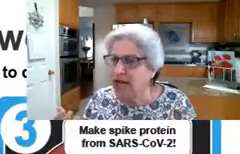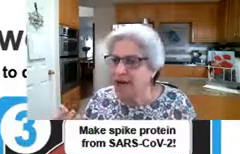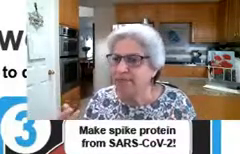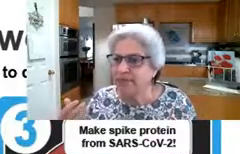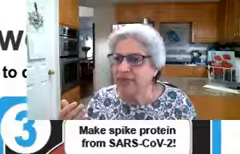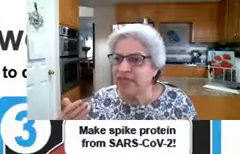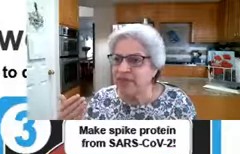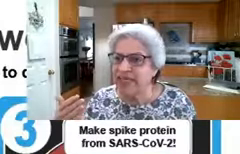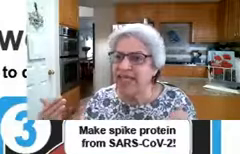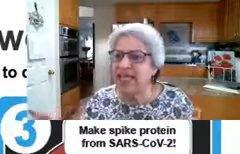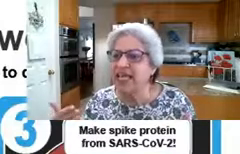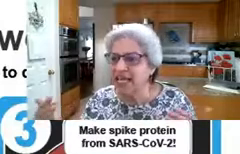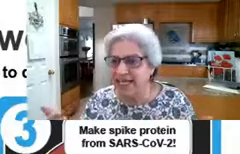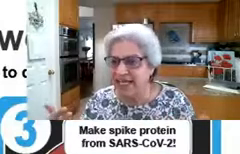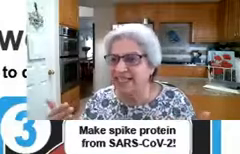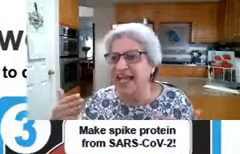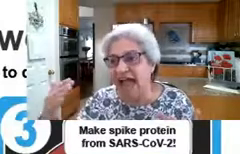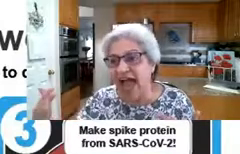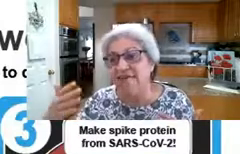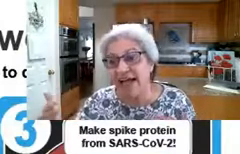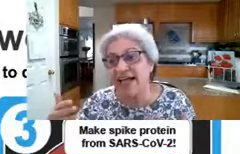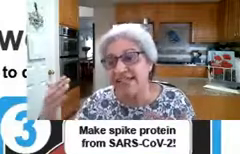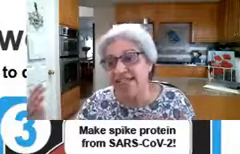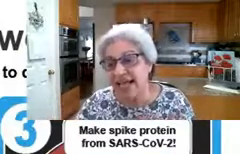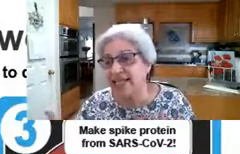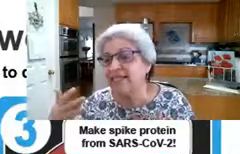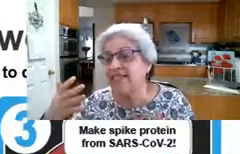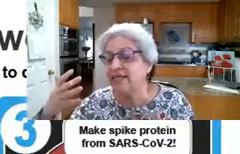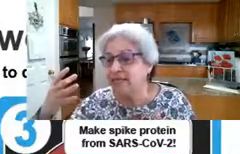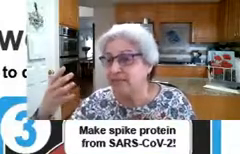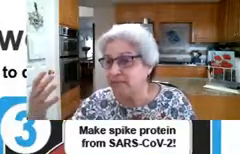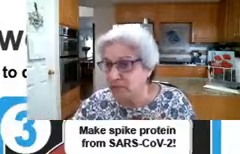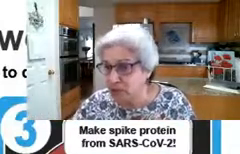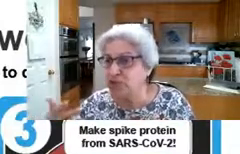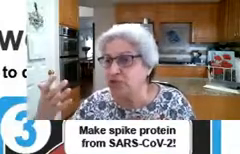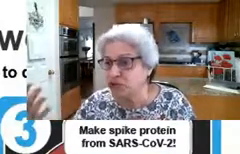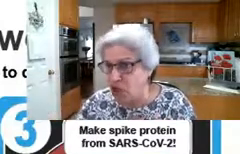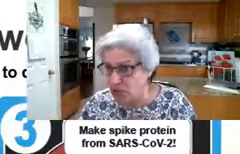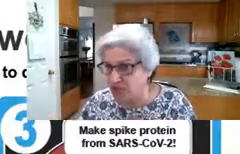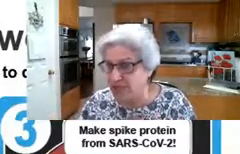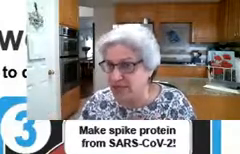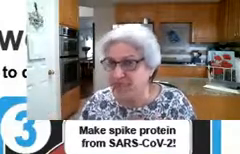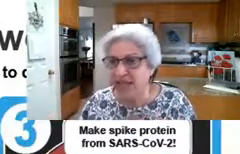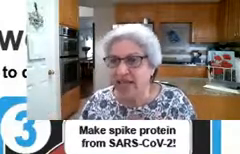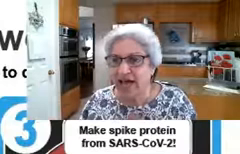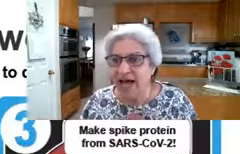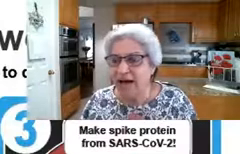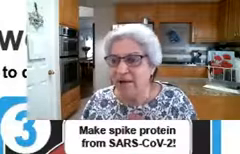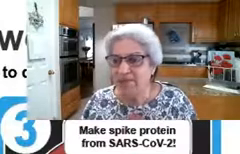room. The key is to have that second booster dose.